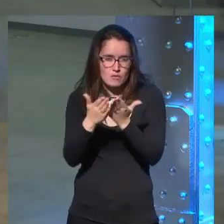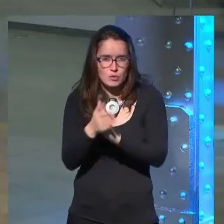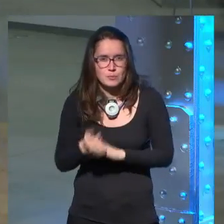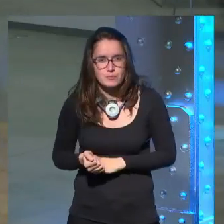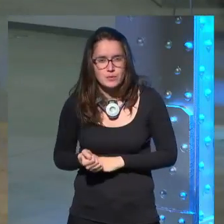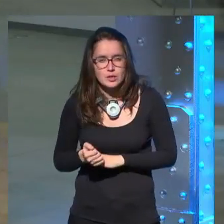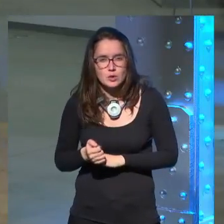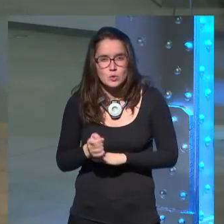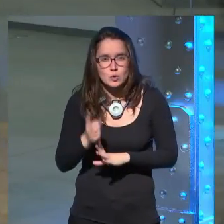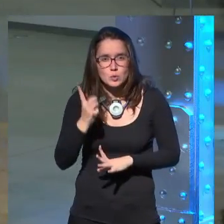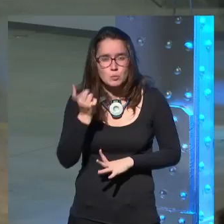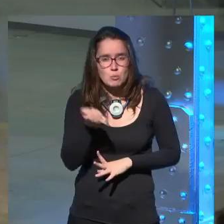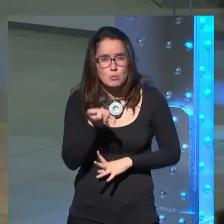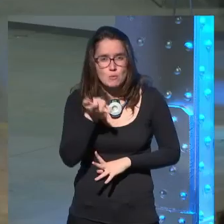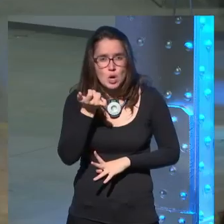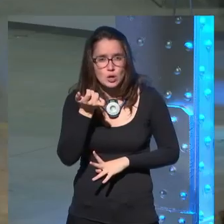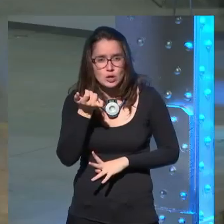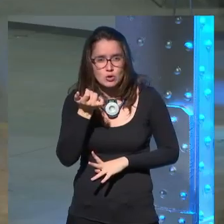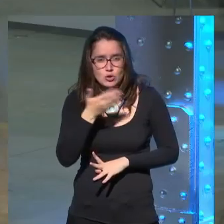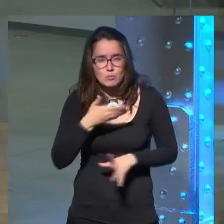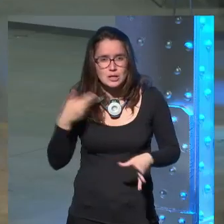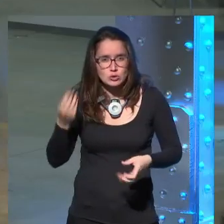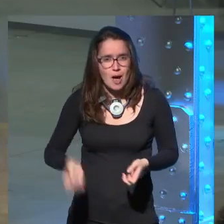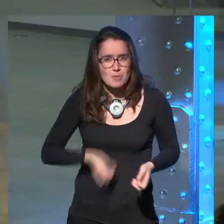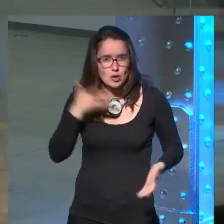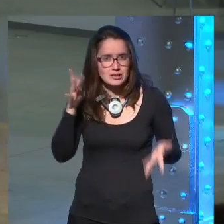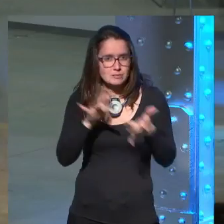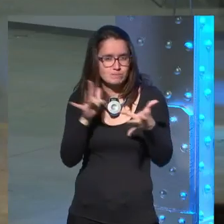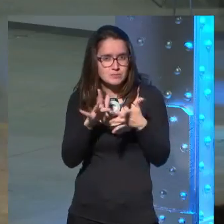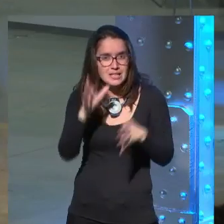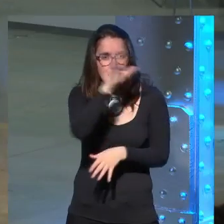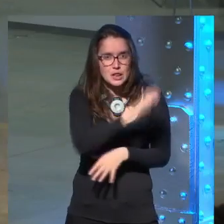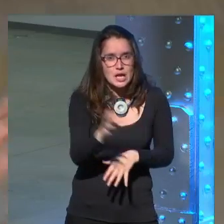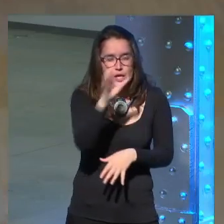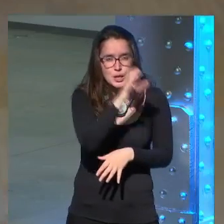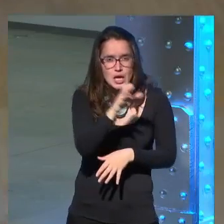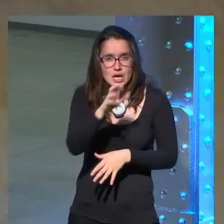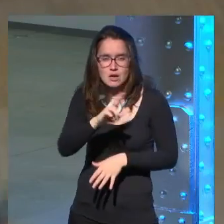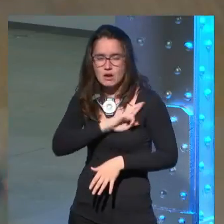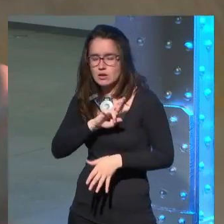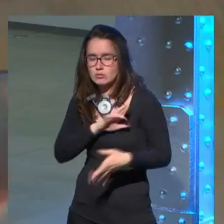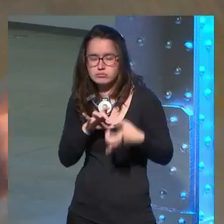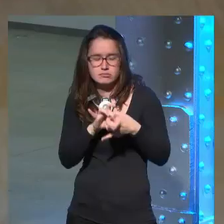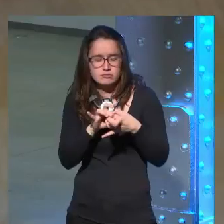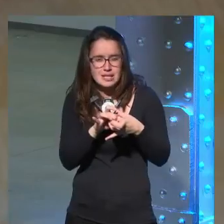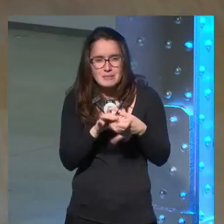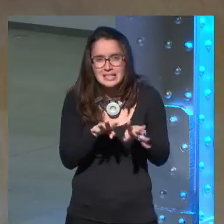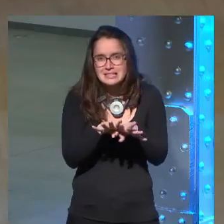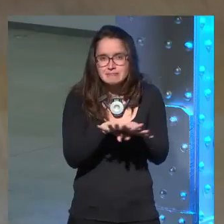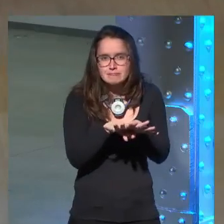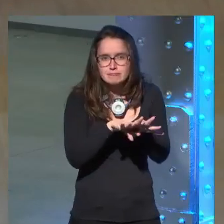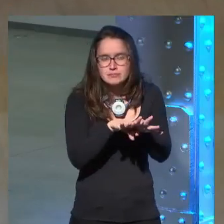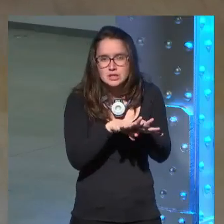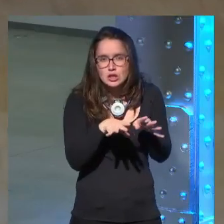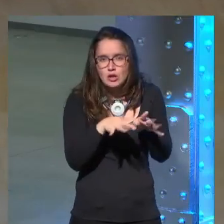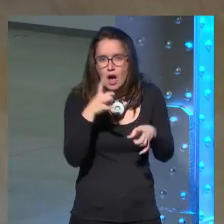Permíteme que profundice. Allow me to delve a little bit deeper into that relationship between religion and science